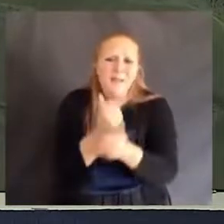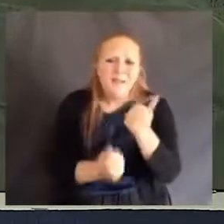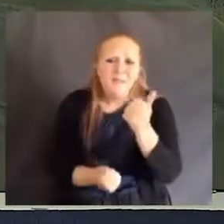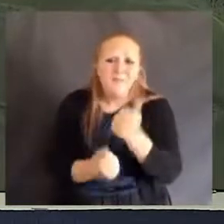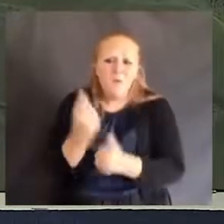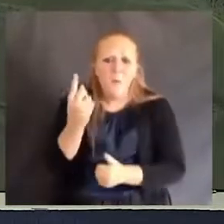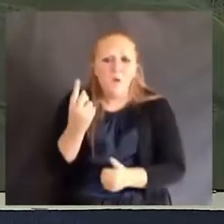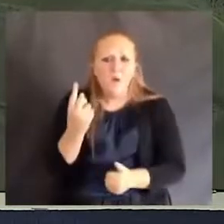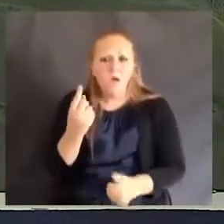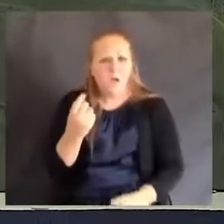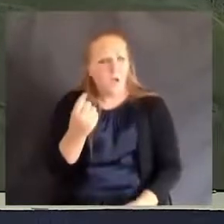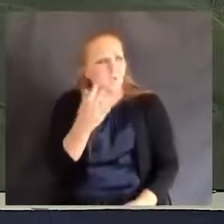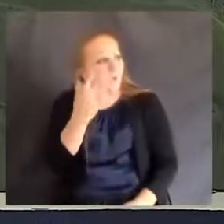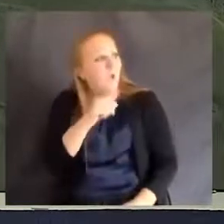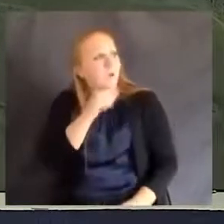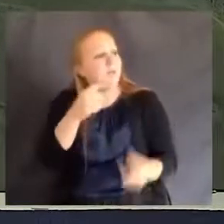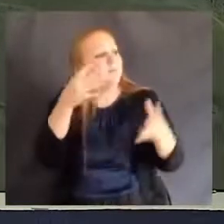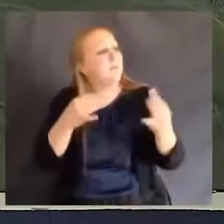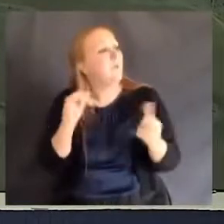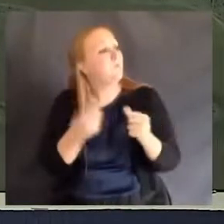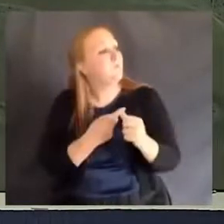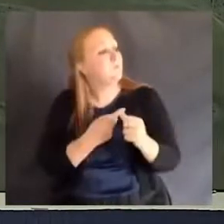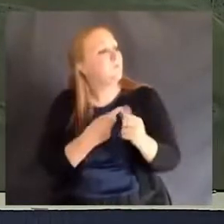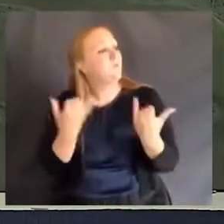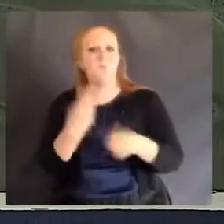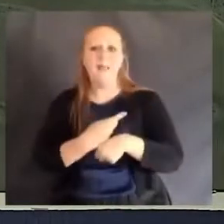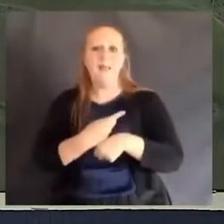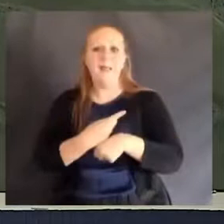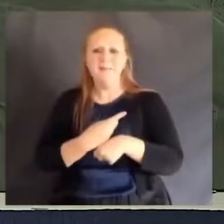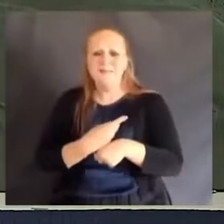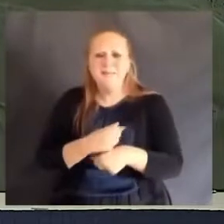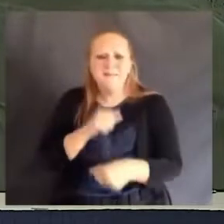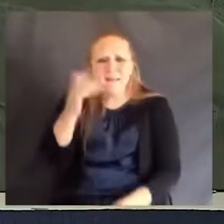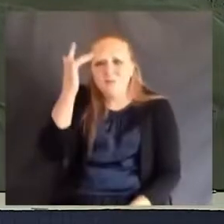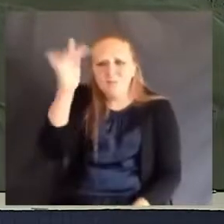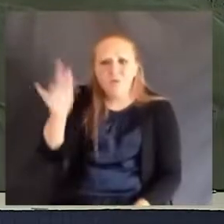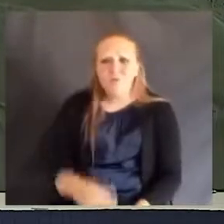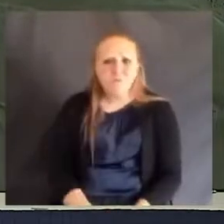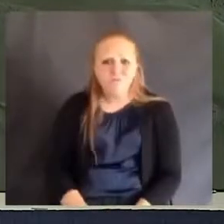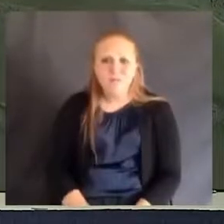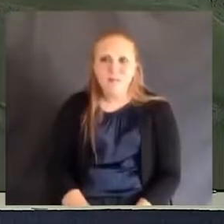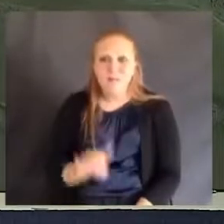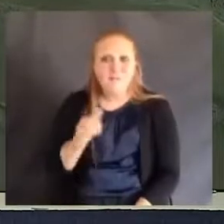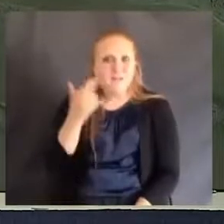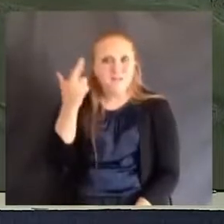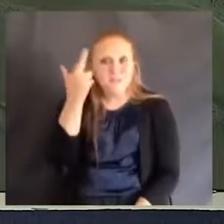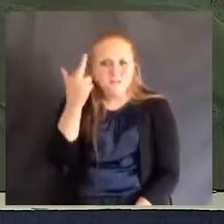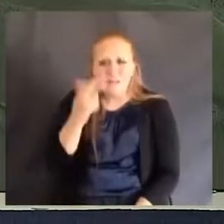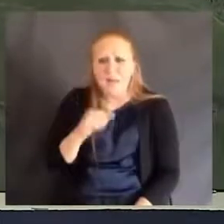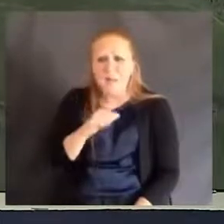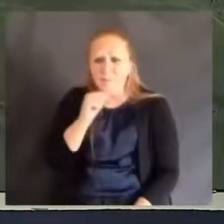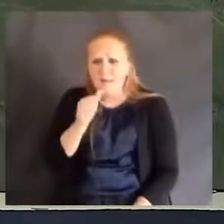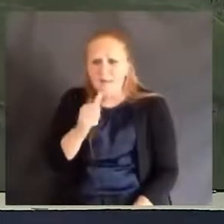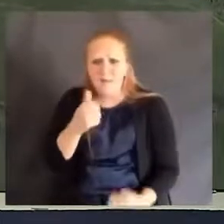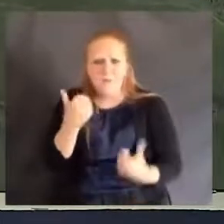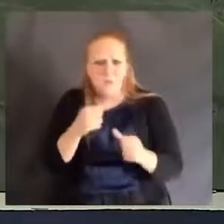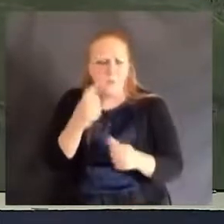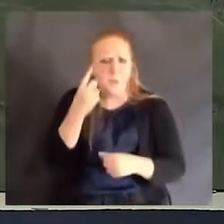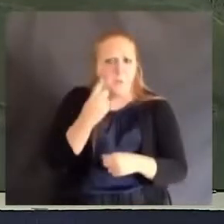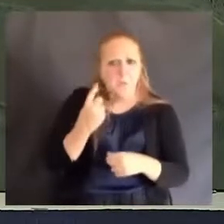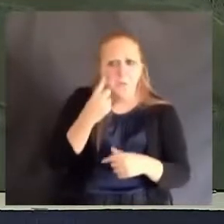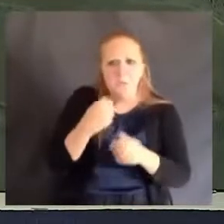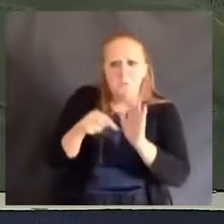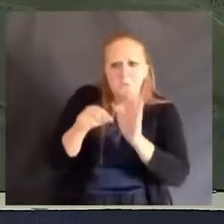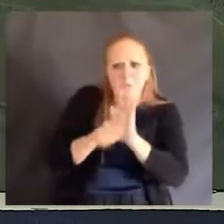Why don't you make a decision today? Because it's not intelligent to make a decision today. That's all. There's no conspiracy. There's nothing